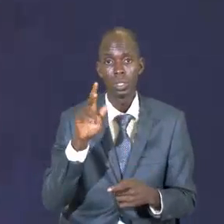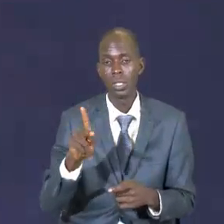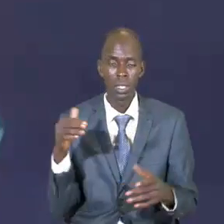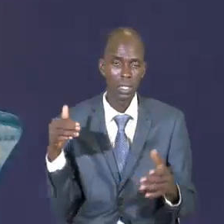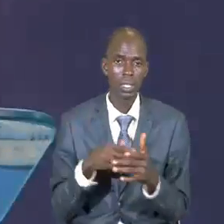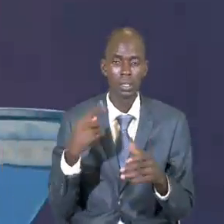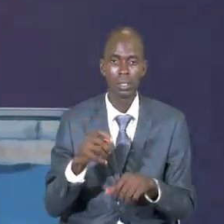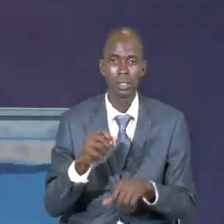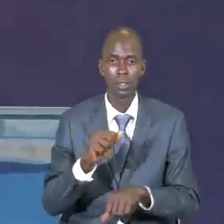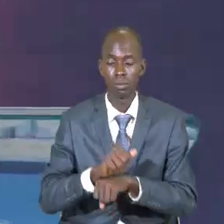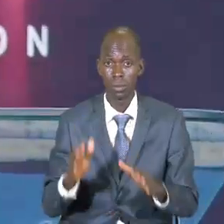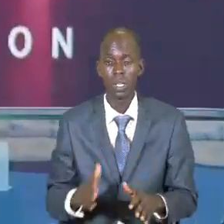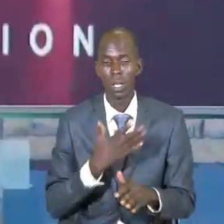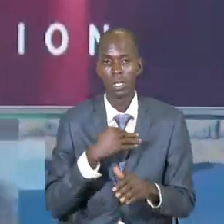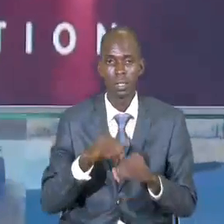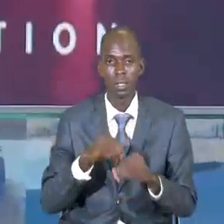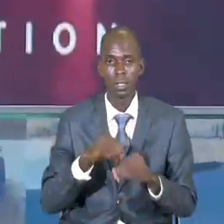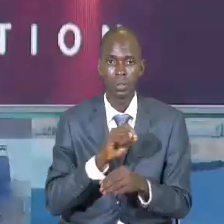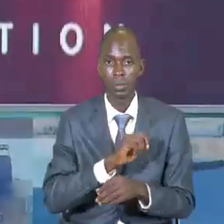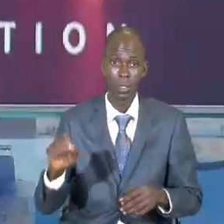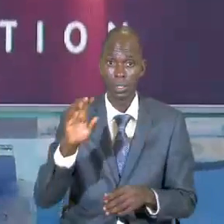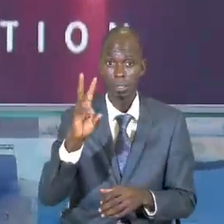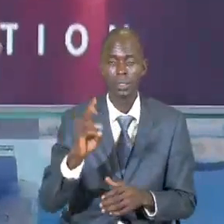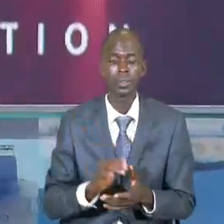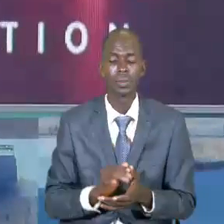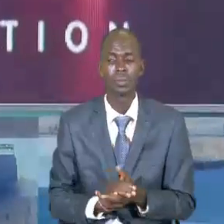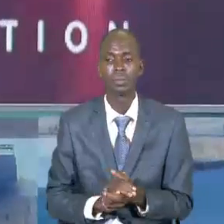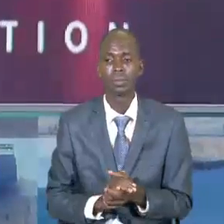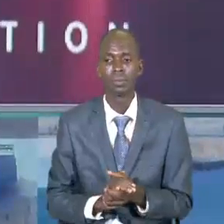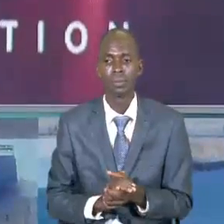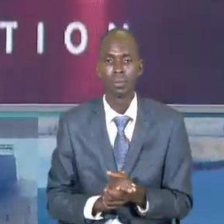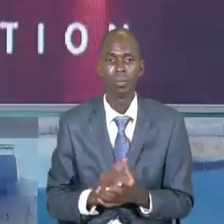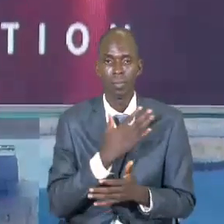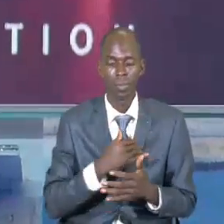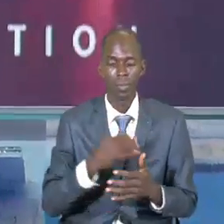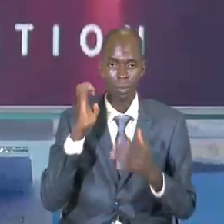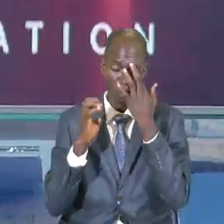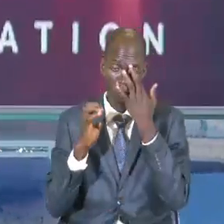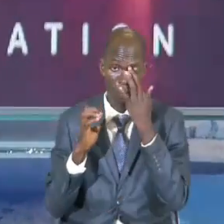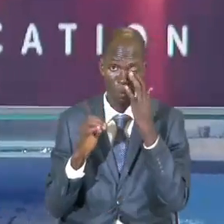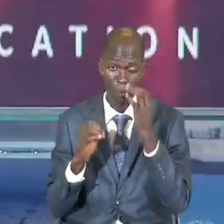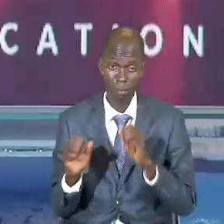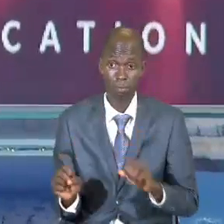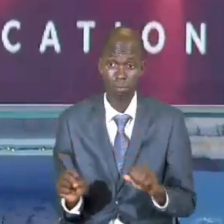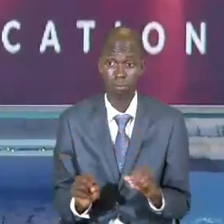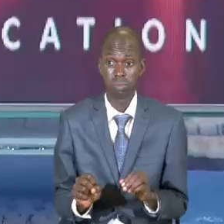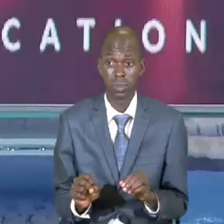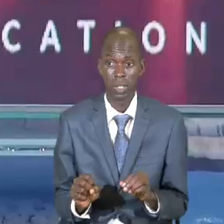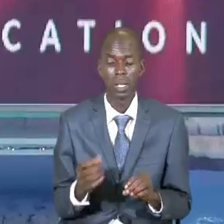in verse 6, it tells us, and he trembling and astonished